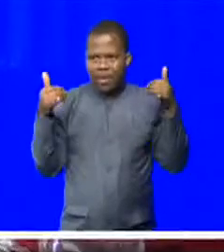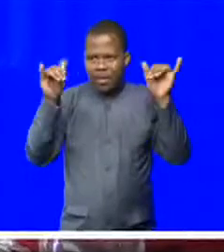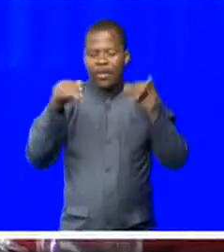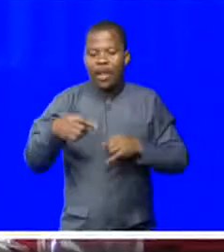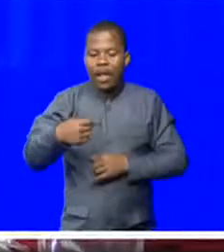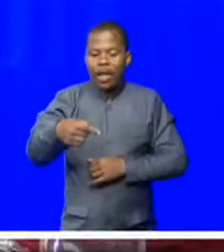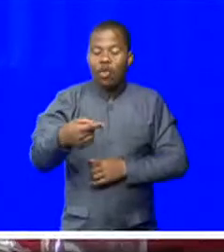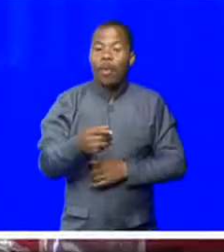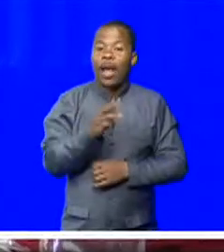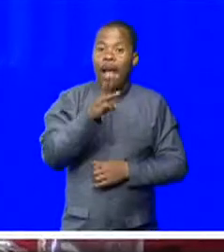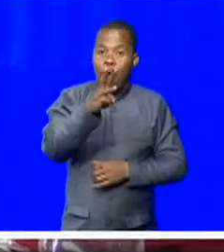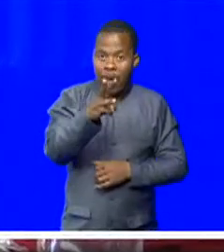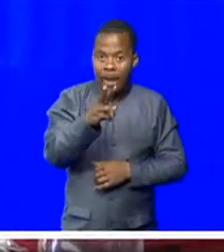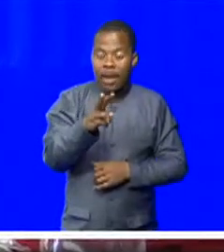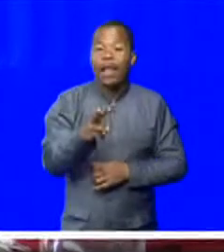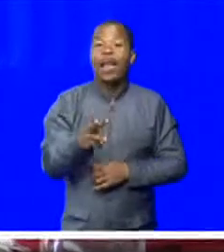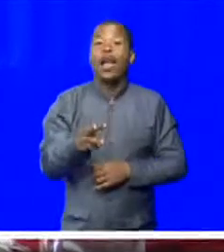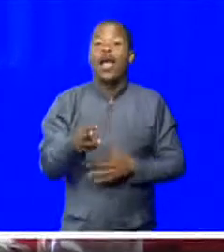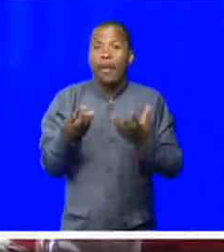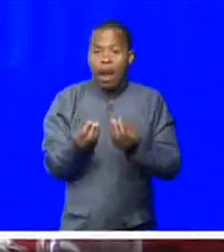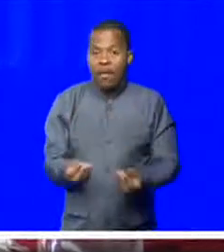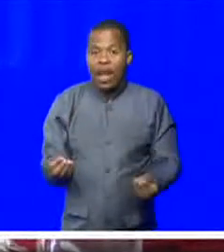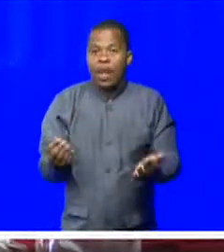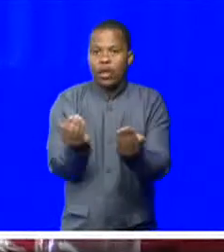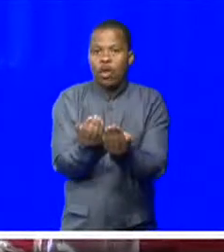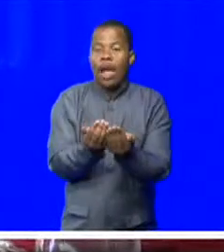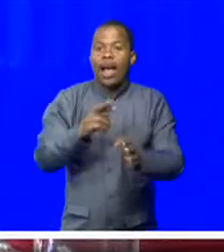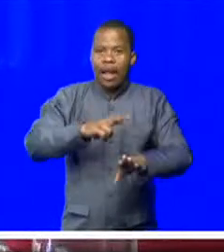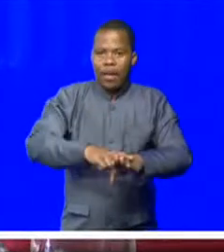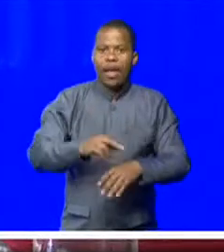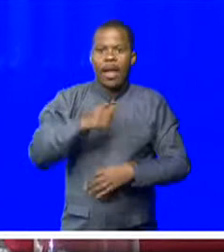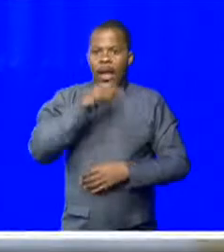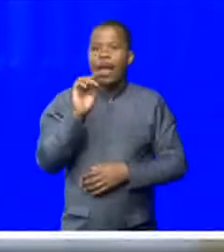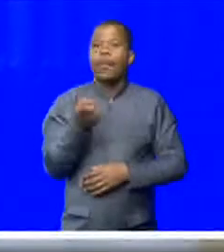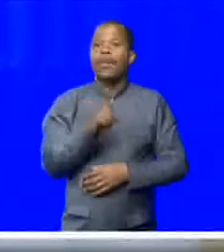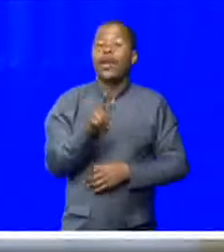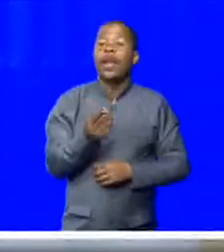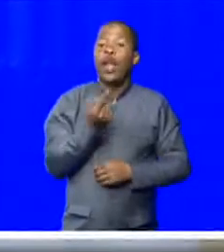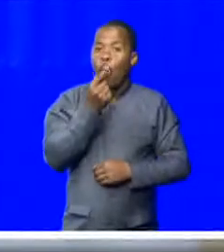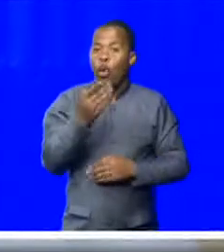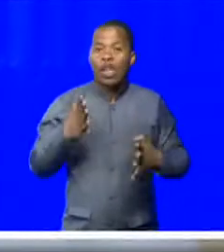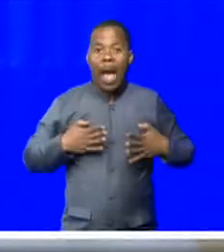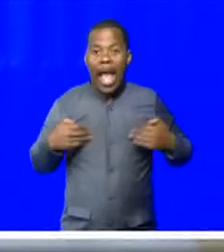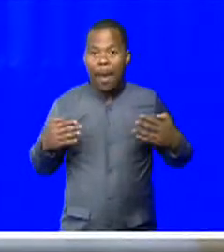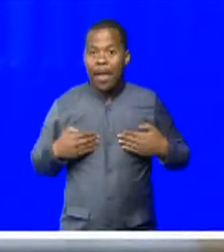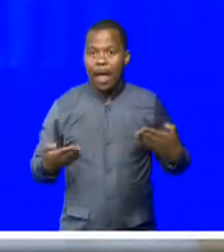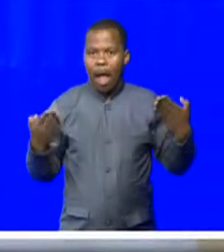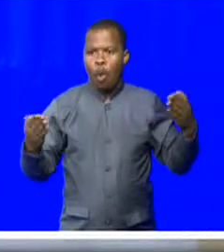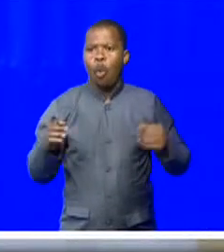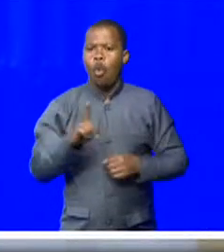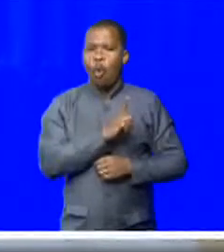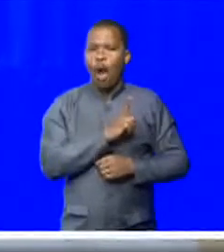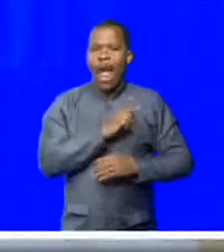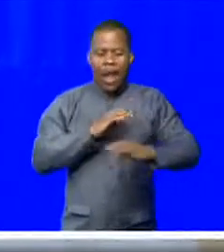Dlamini thanked on behalf of the learners, saying they are grateful for such a dialogue. Our teachers,